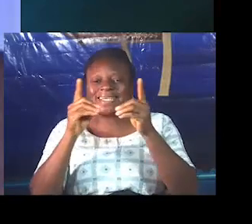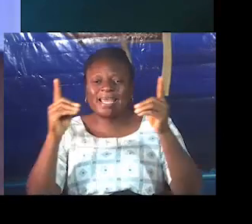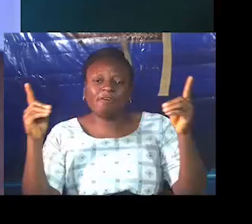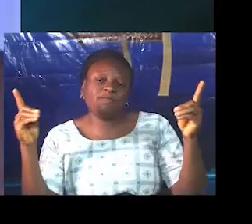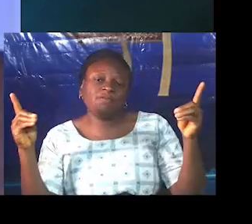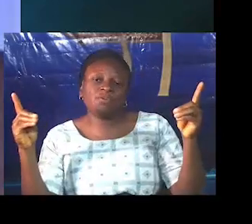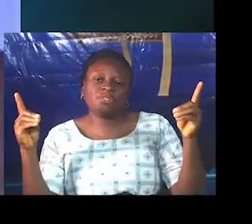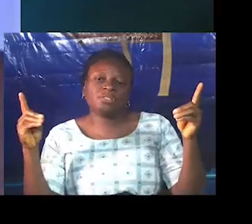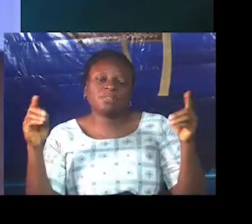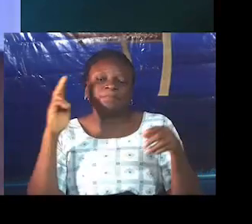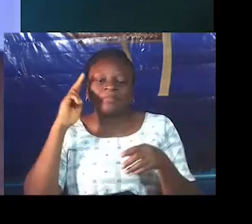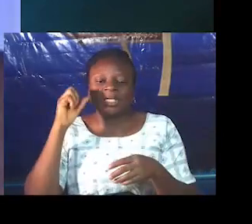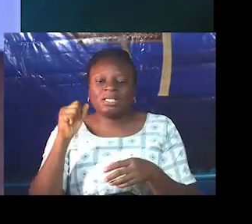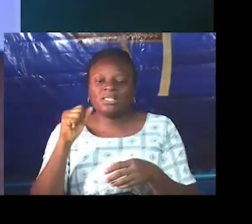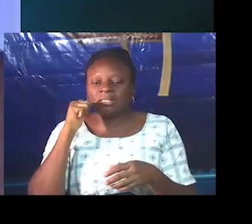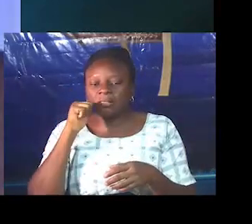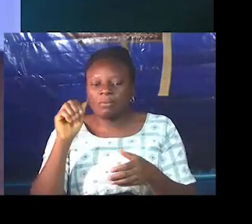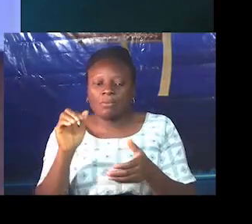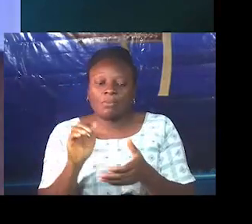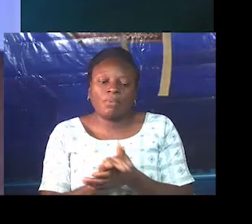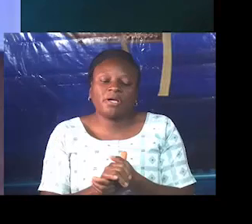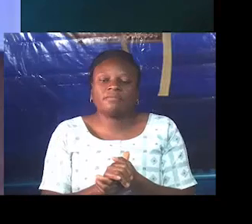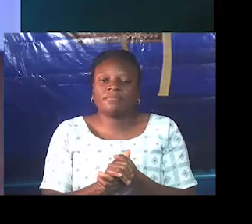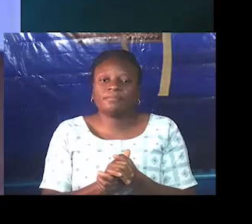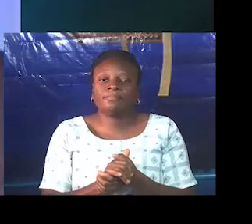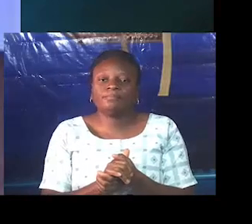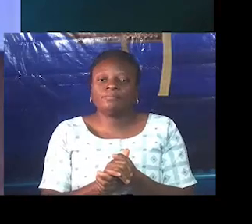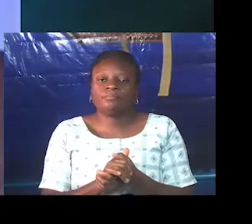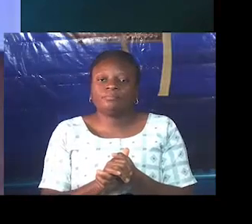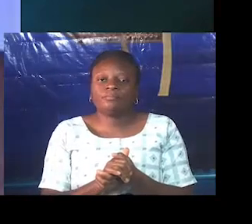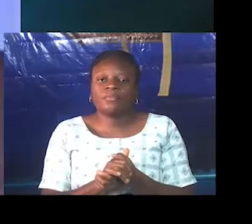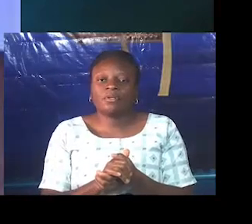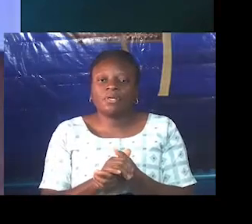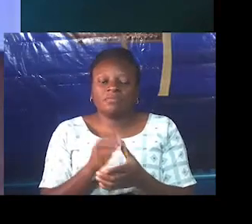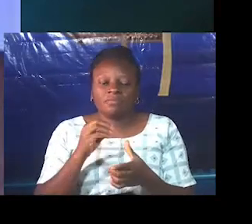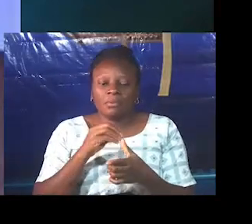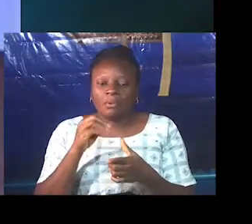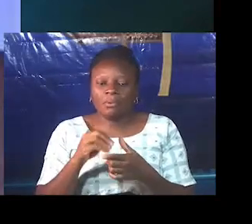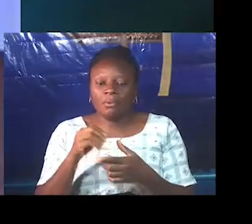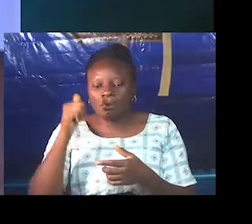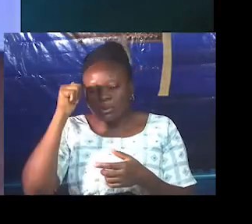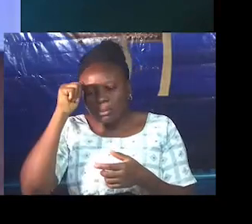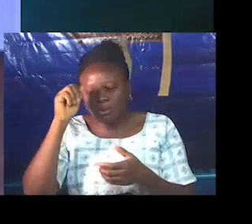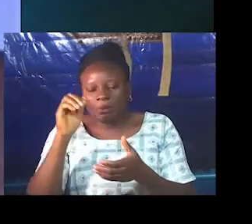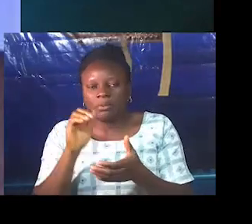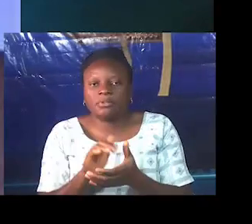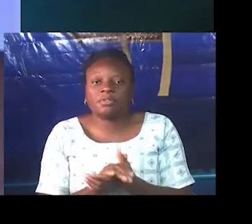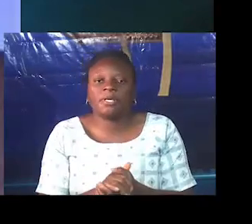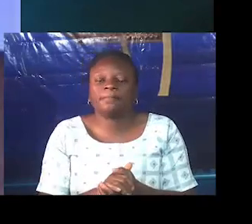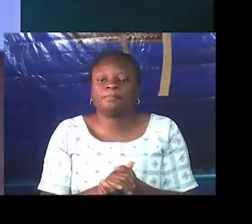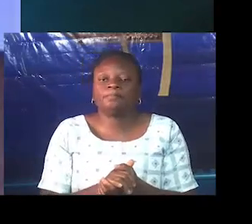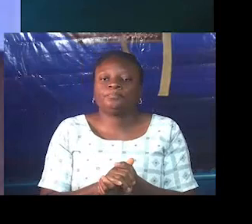committed adultery, and whosoever married her that was put away also is committing